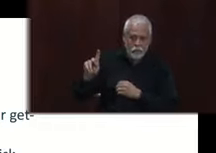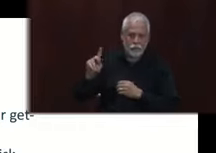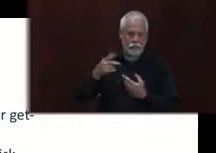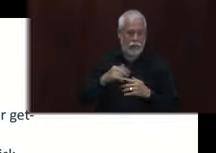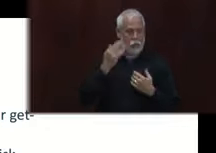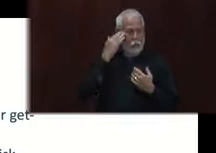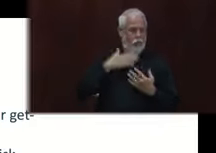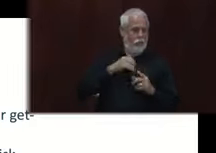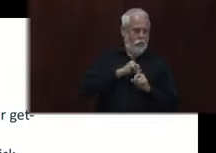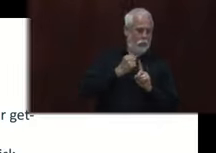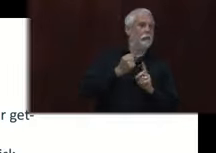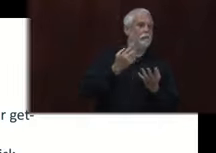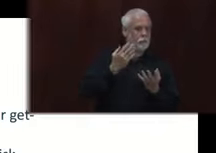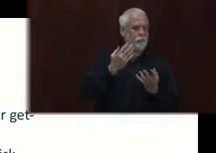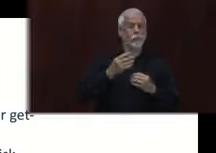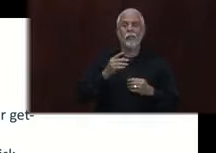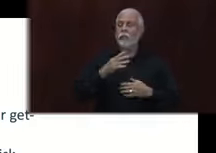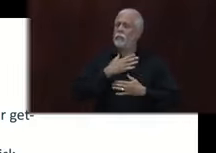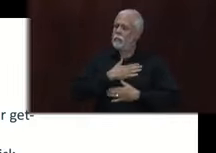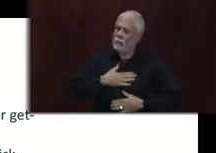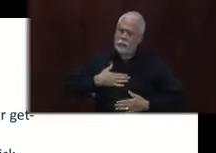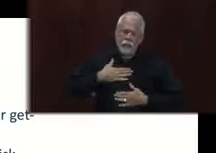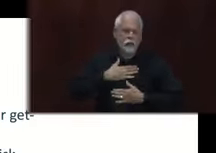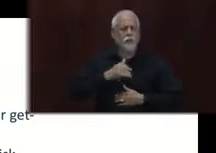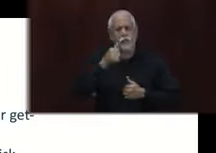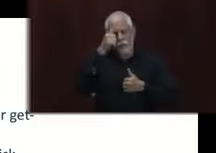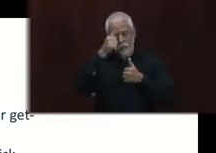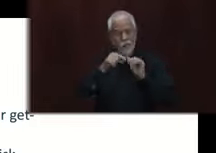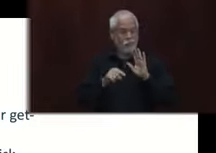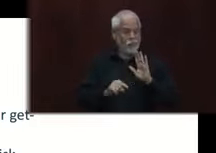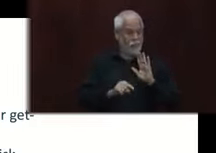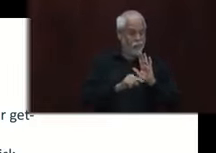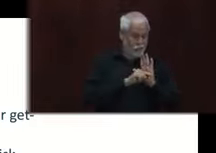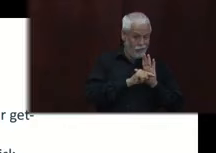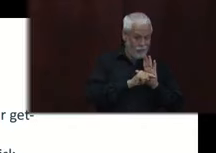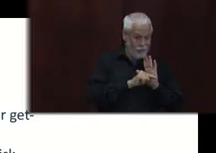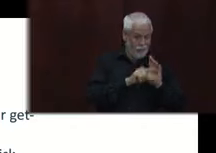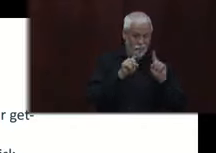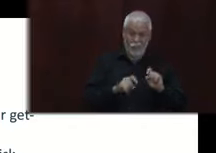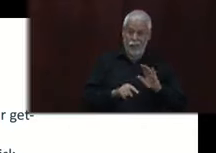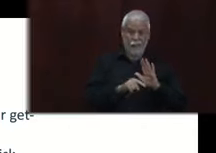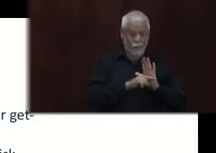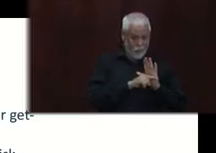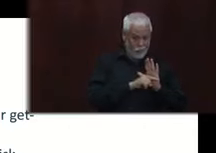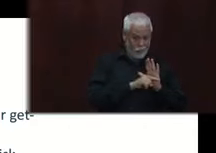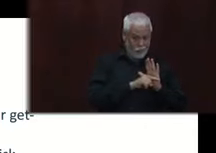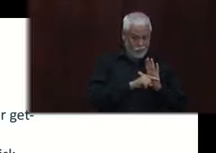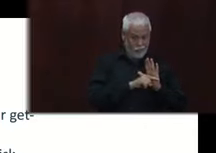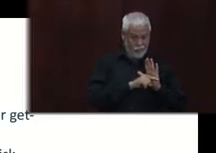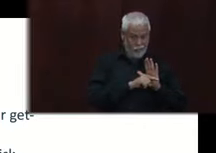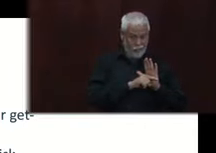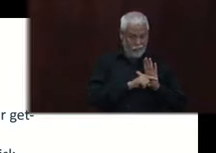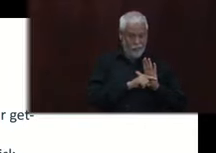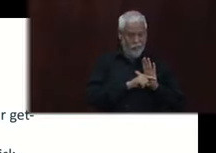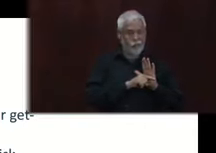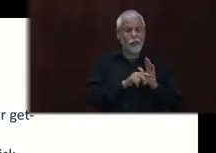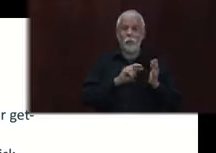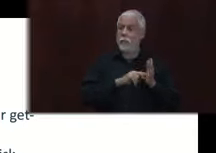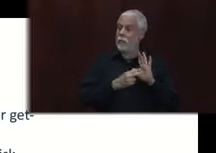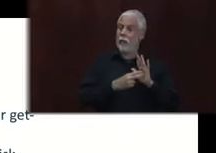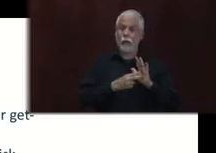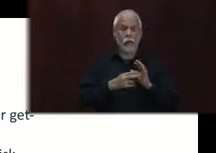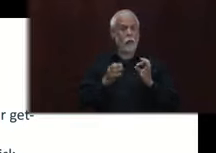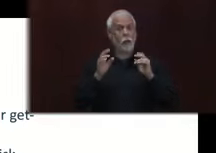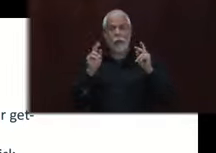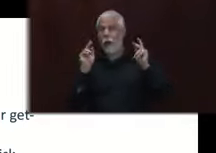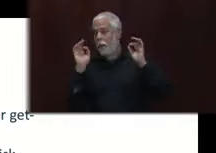serious illness. But please remember, a negative test does not mean that you are out of the woods.